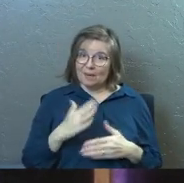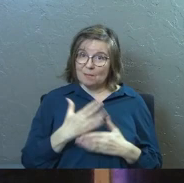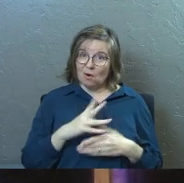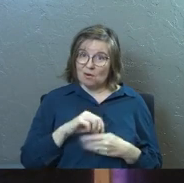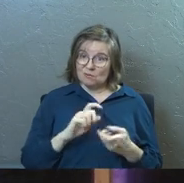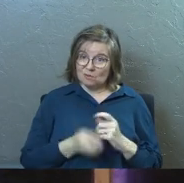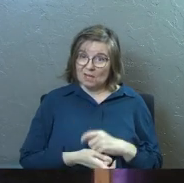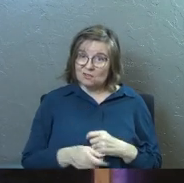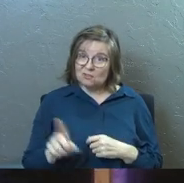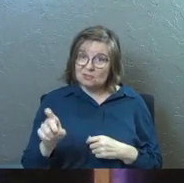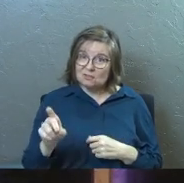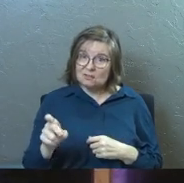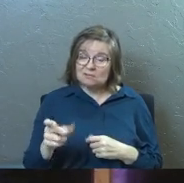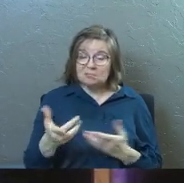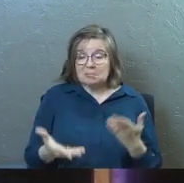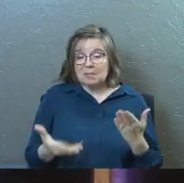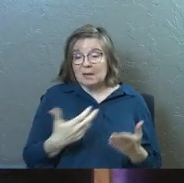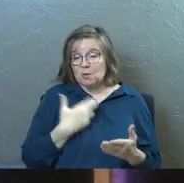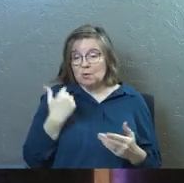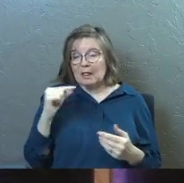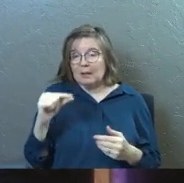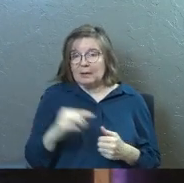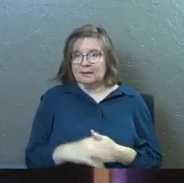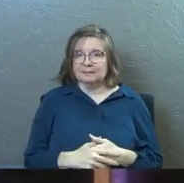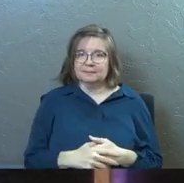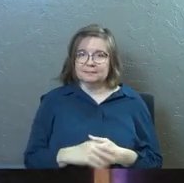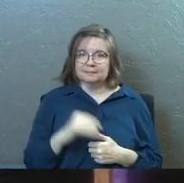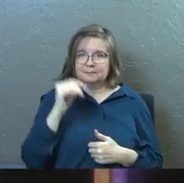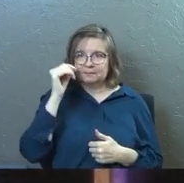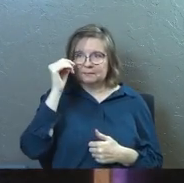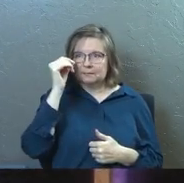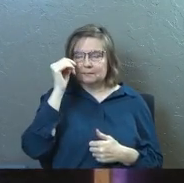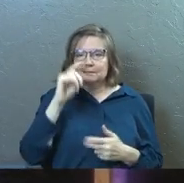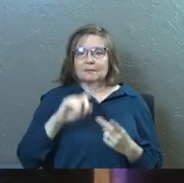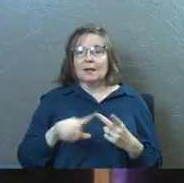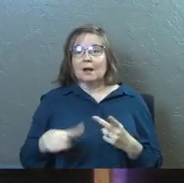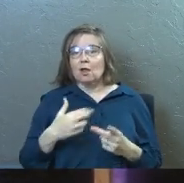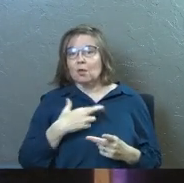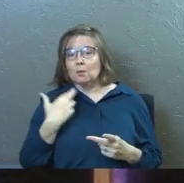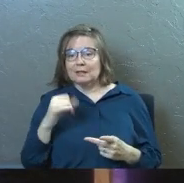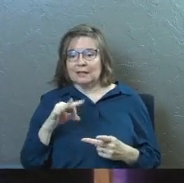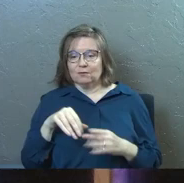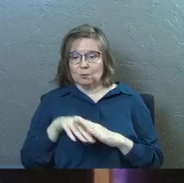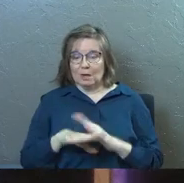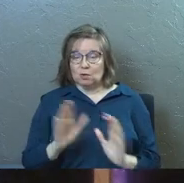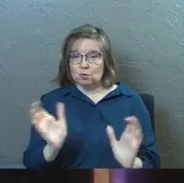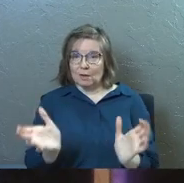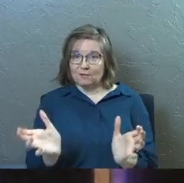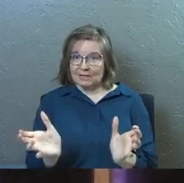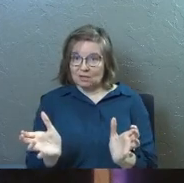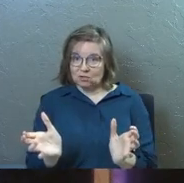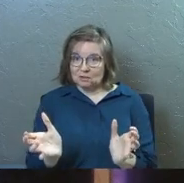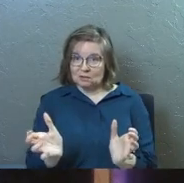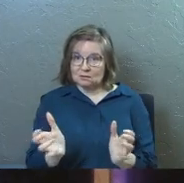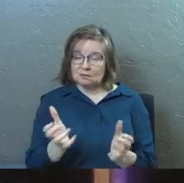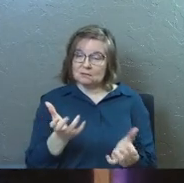dynamic to change? Maybe risk a little bit. Here's another risk. If you enter into the